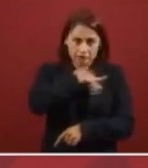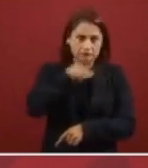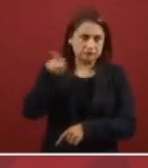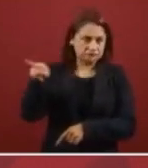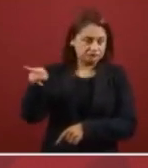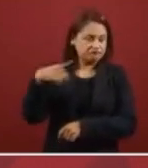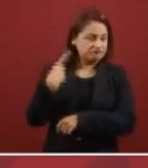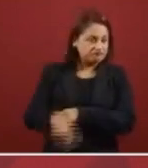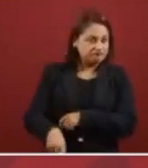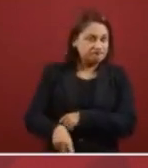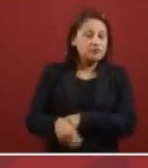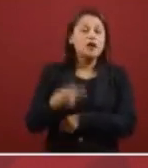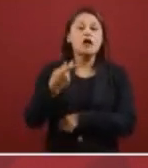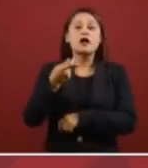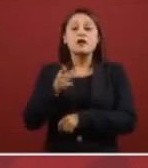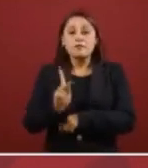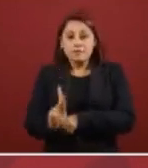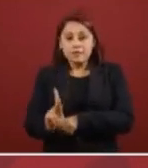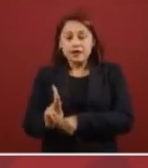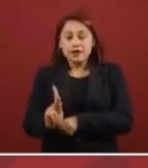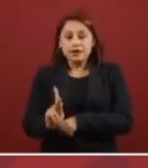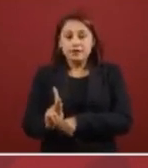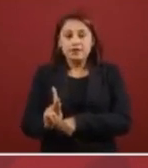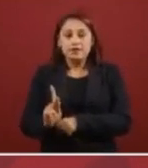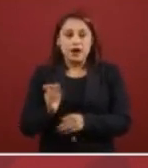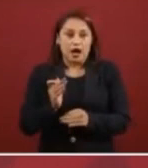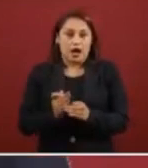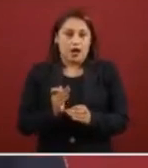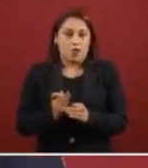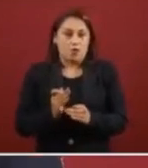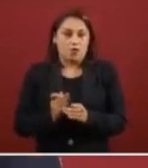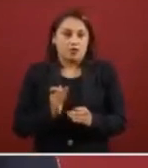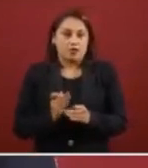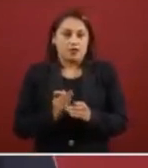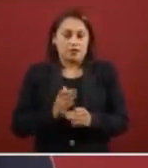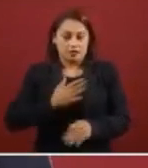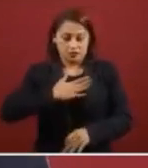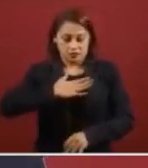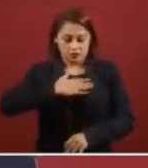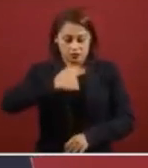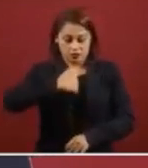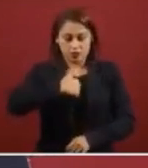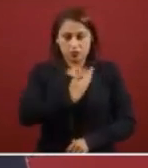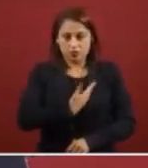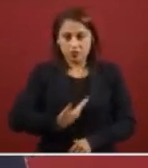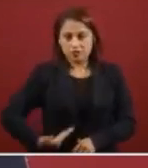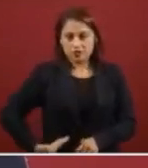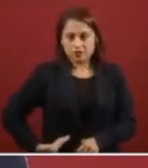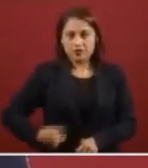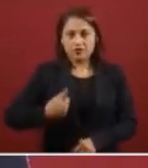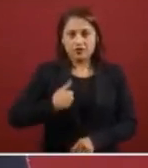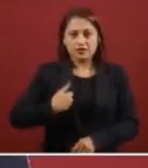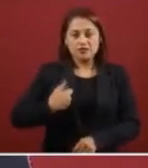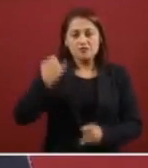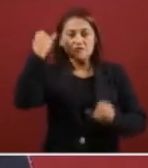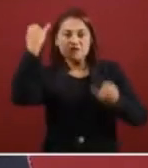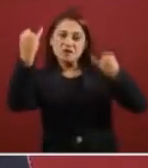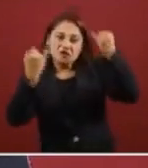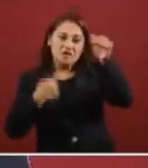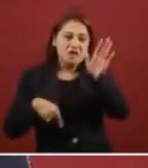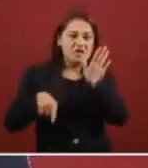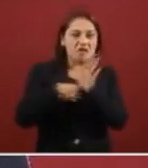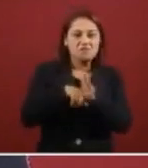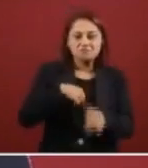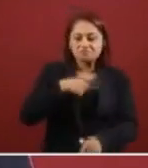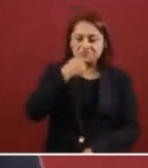the presidency no debe should not hacer un juicio be este the one trying to make a judgment in this